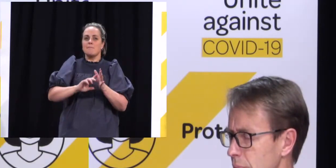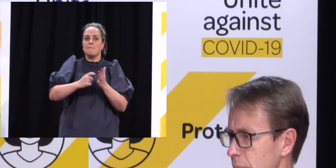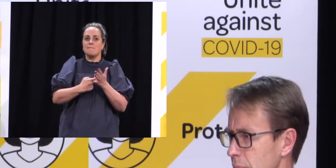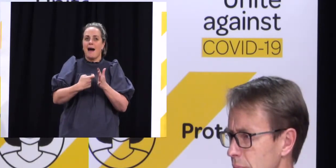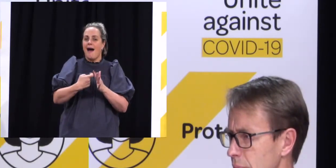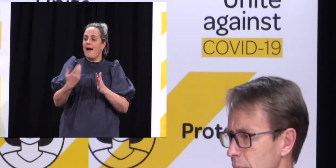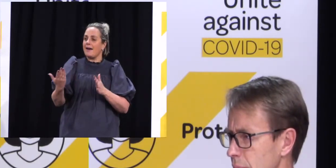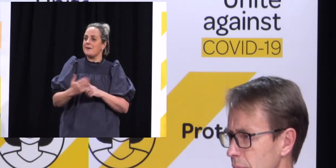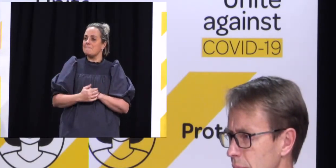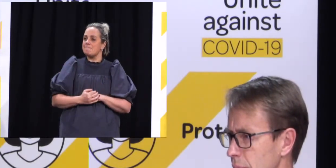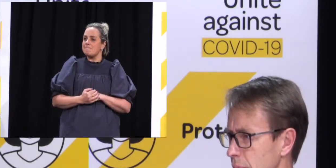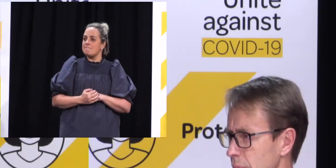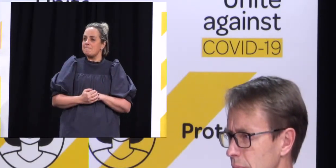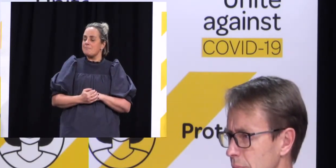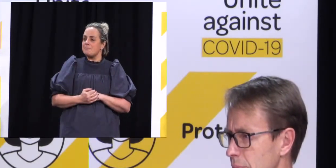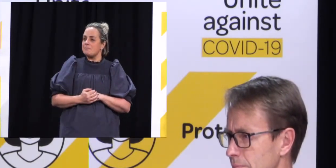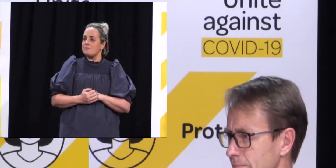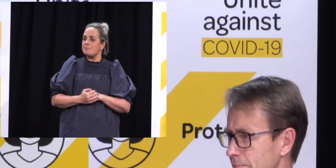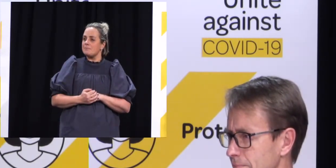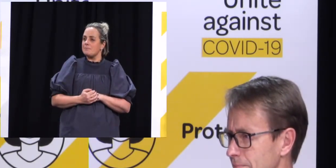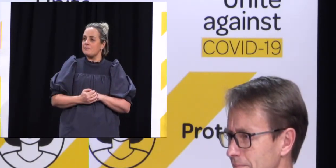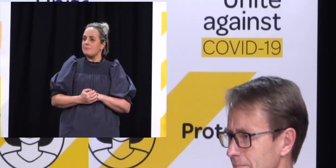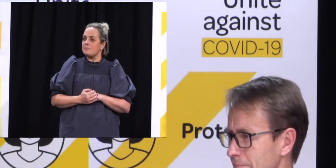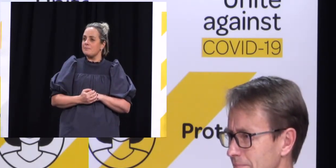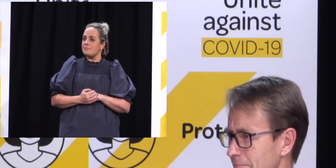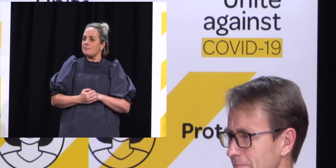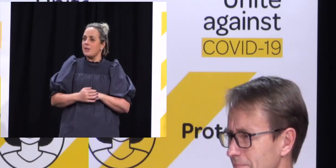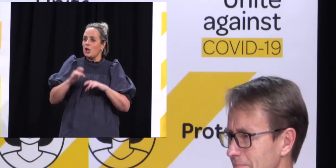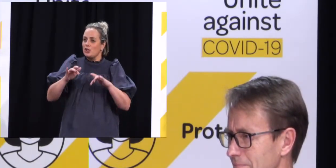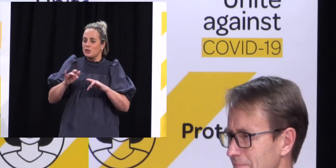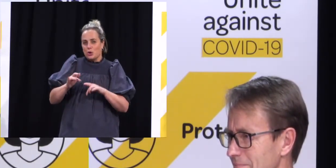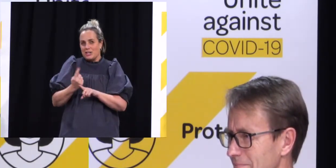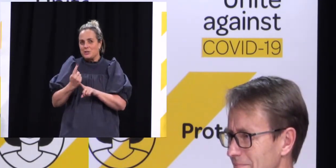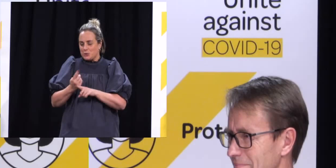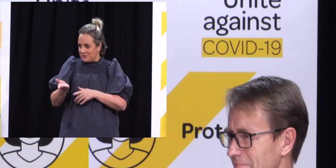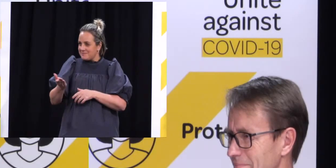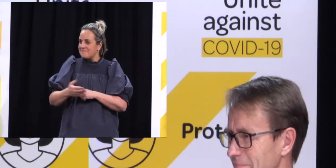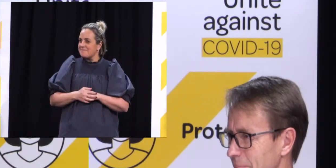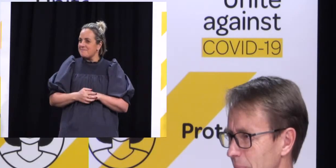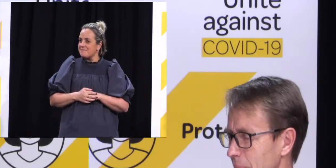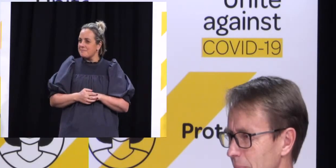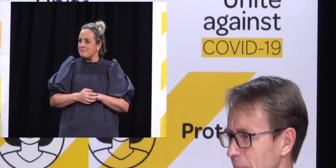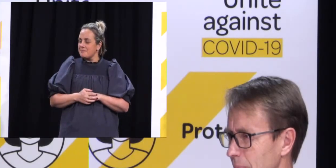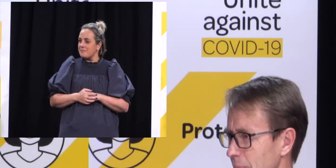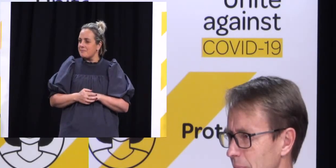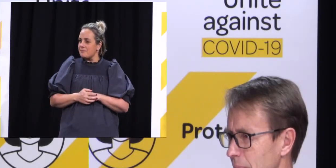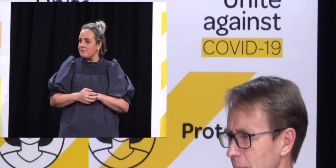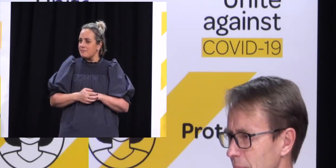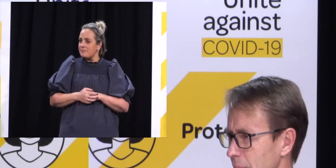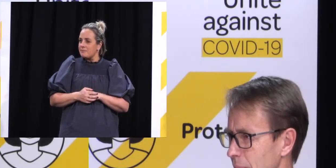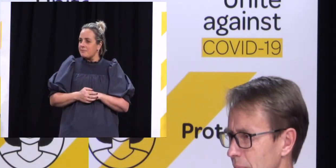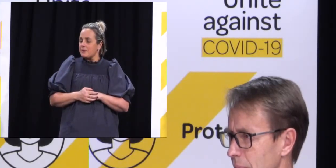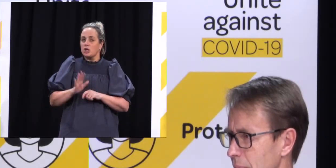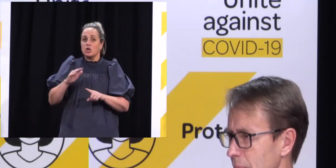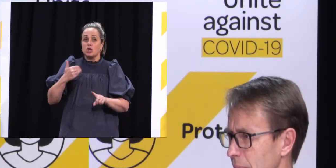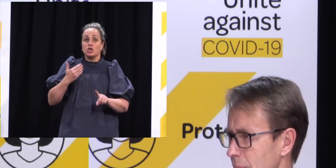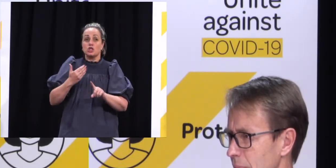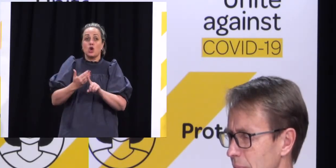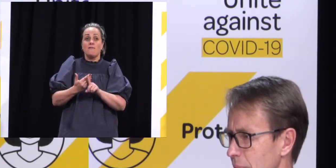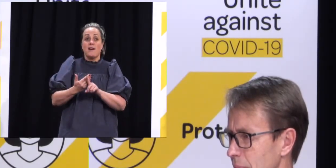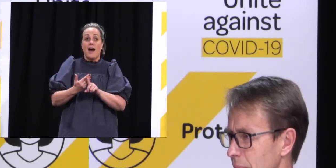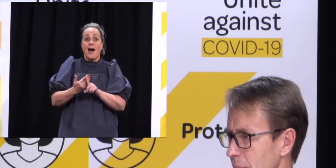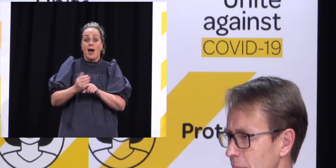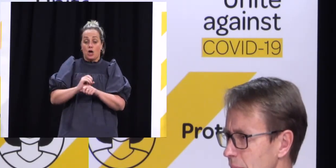Sorry, Thomas. Have any of the Don't be, I hadn't given you a chance. Have any of the cases that we found so far been